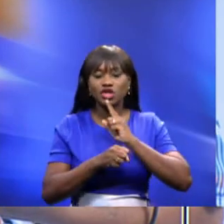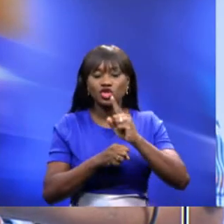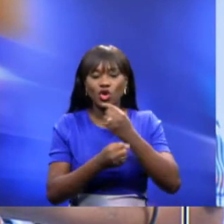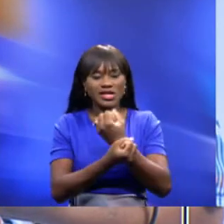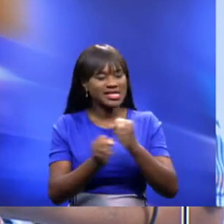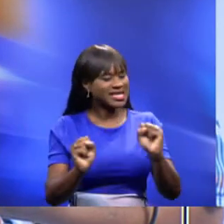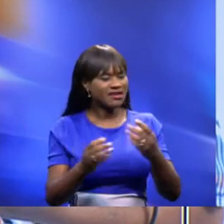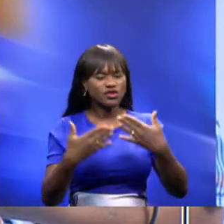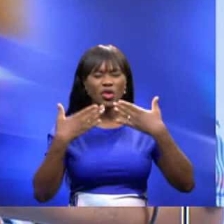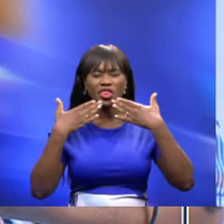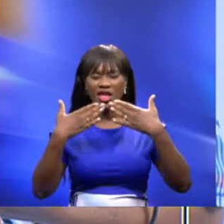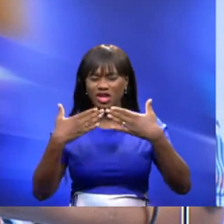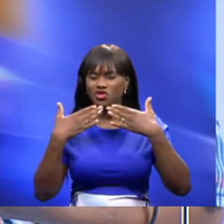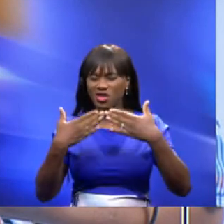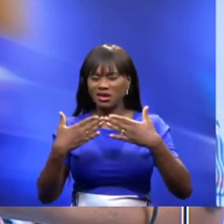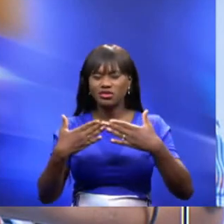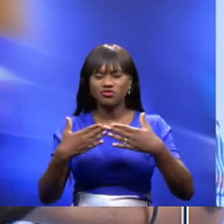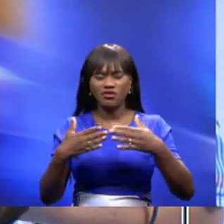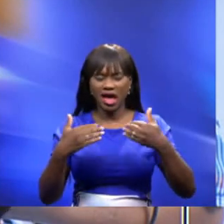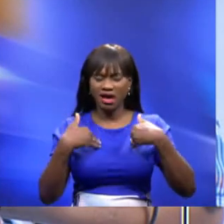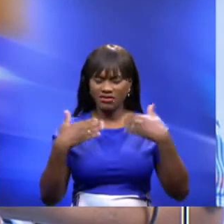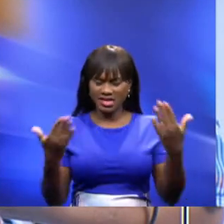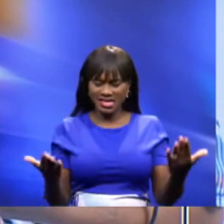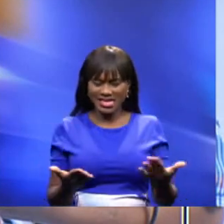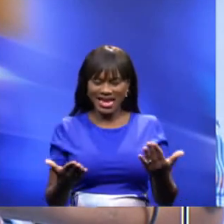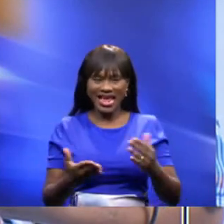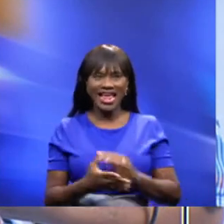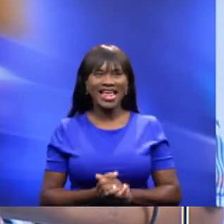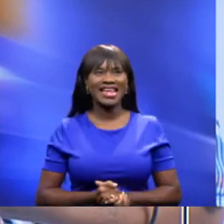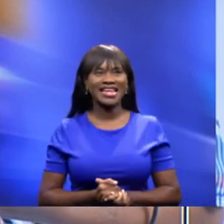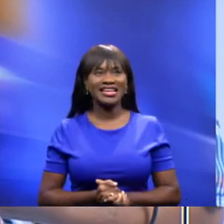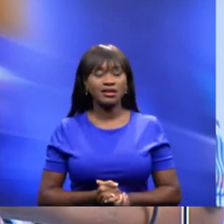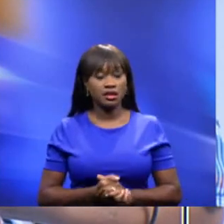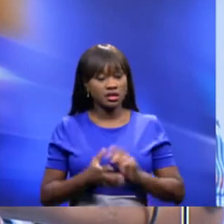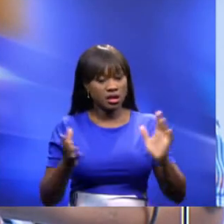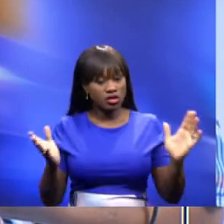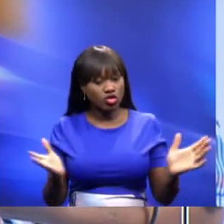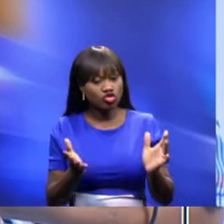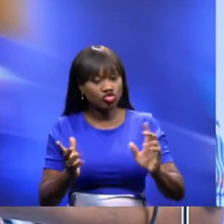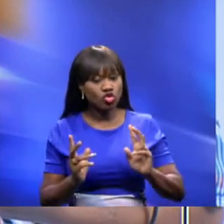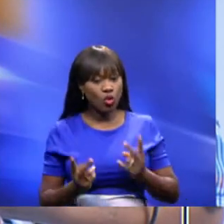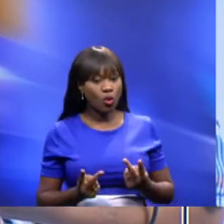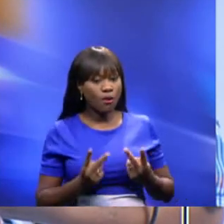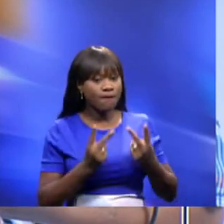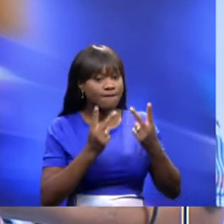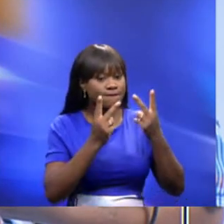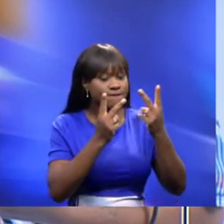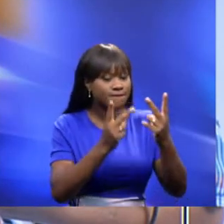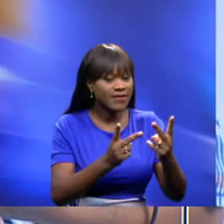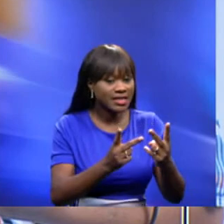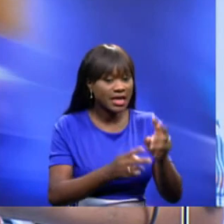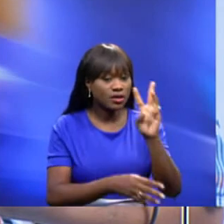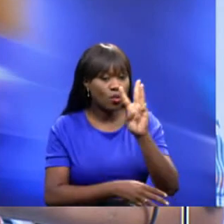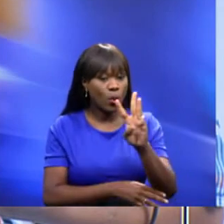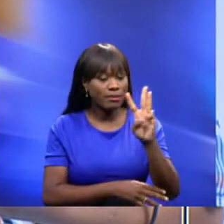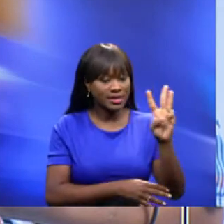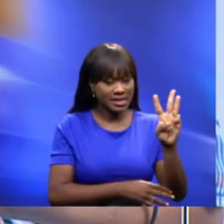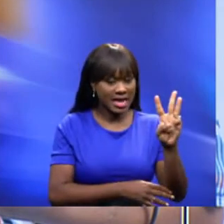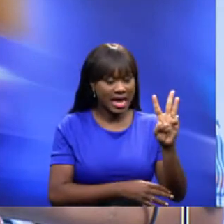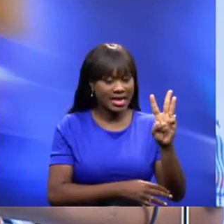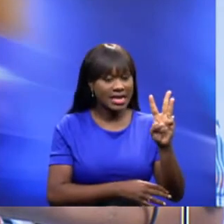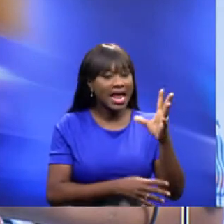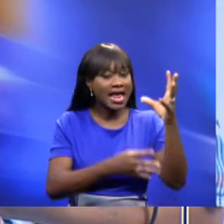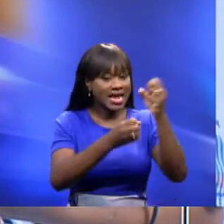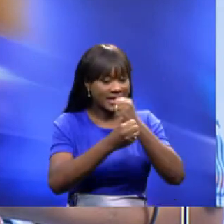them for hosting us here this evening. I am Wendell Atian, and I urge you, visit the Telecoms Authority's website, get